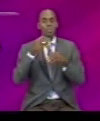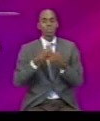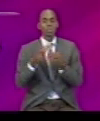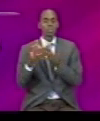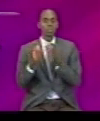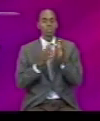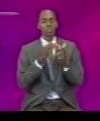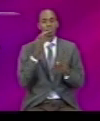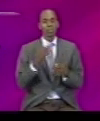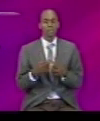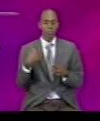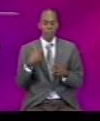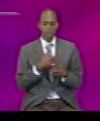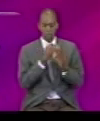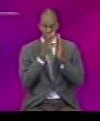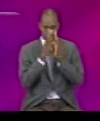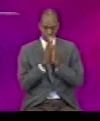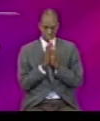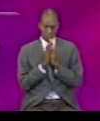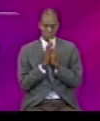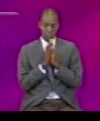Jesus' name we pray.